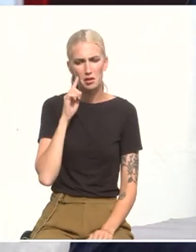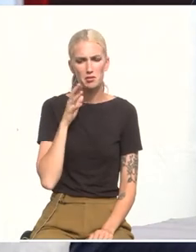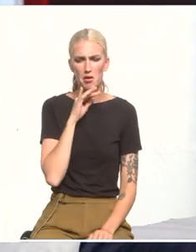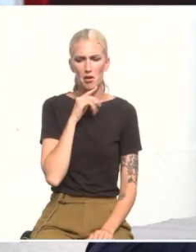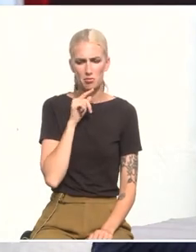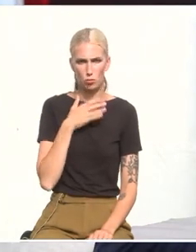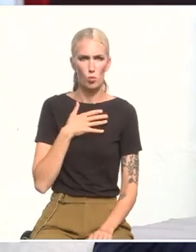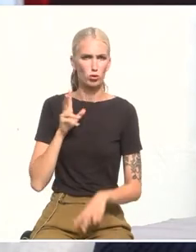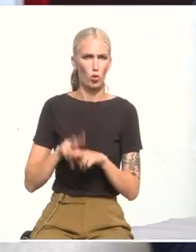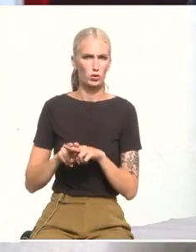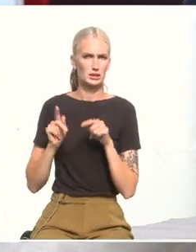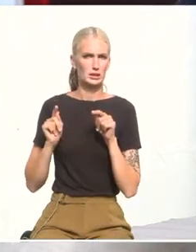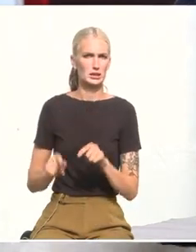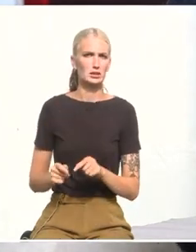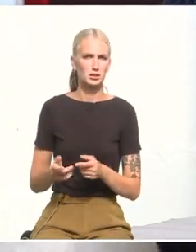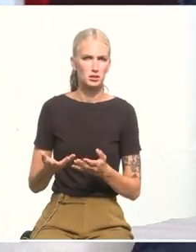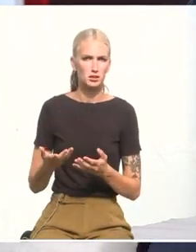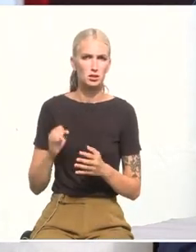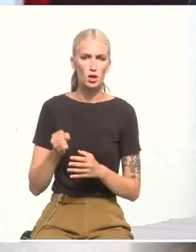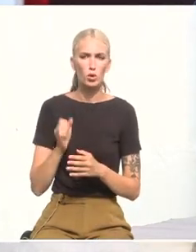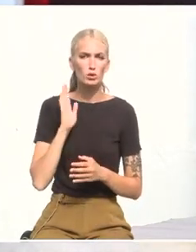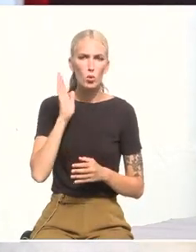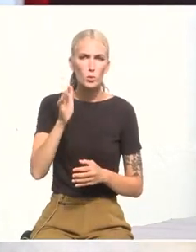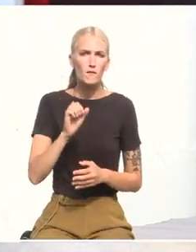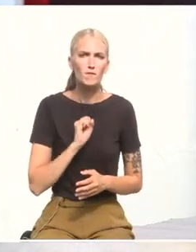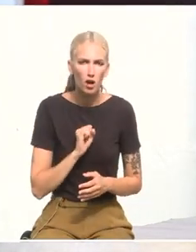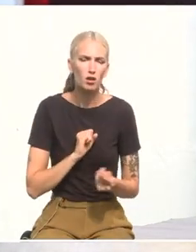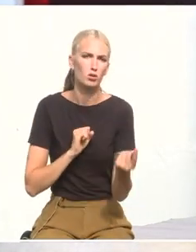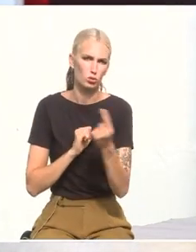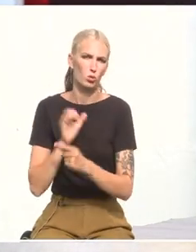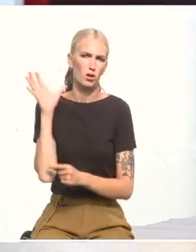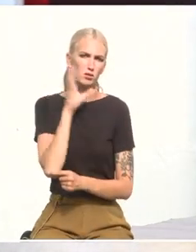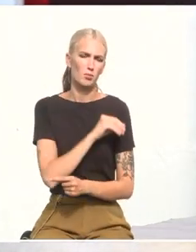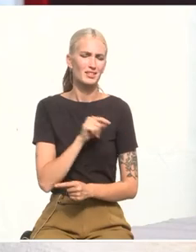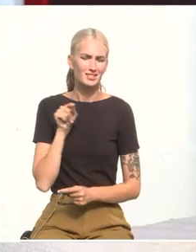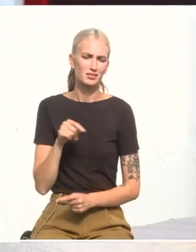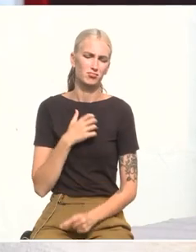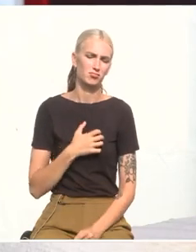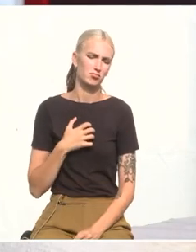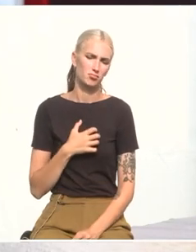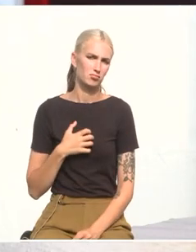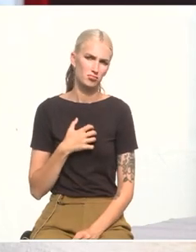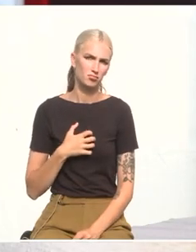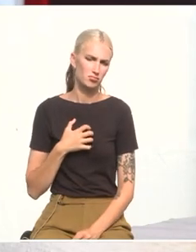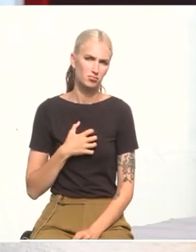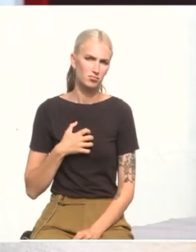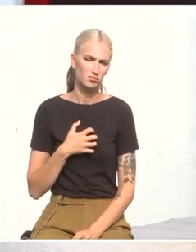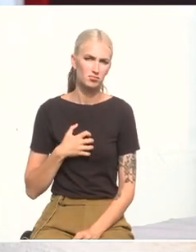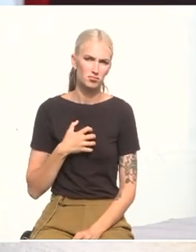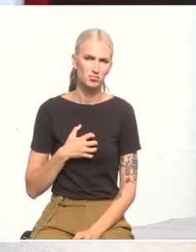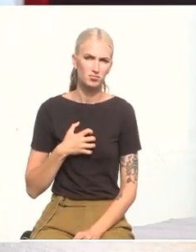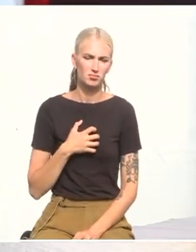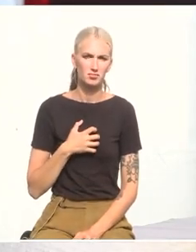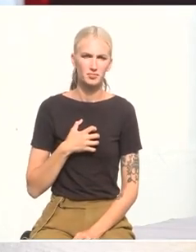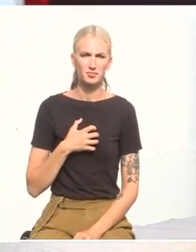for me. So then you can come back when you need to come, and that I think is the most important thing. That, you know, having